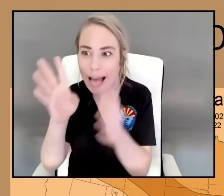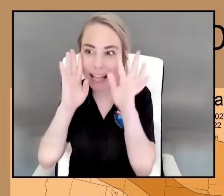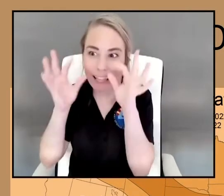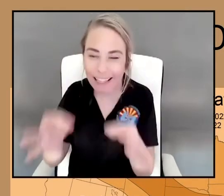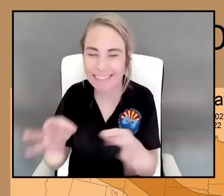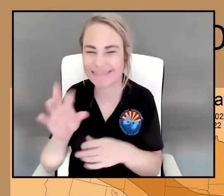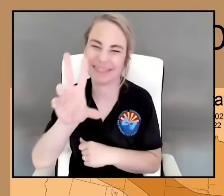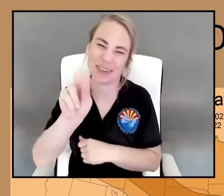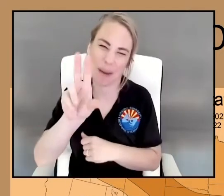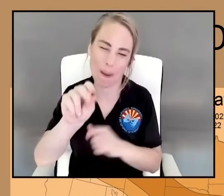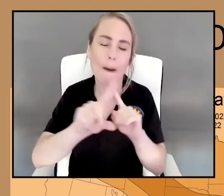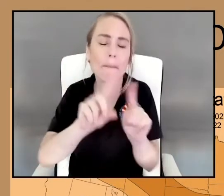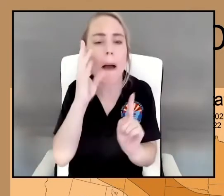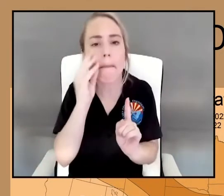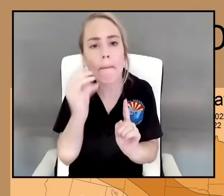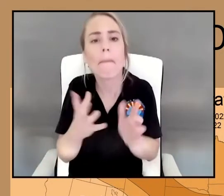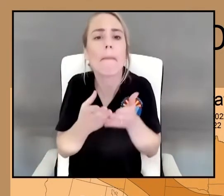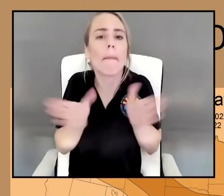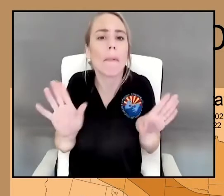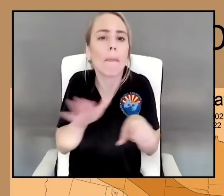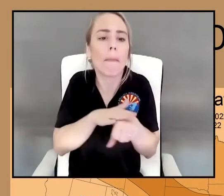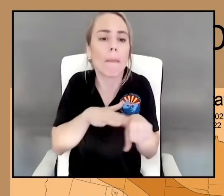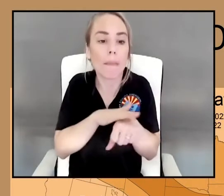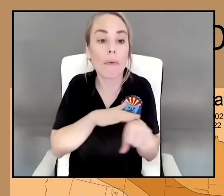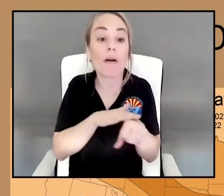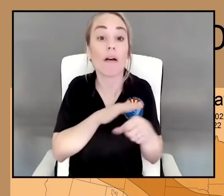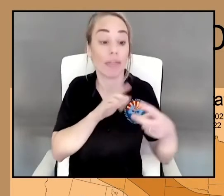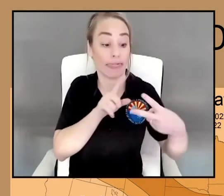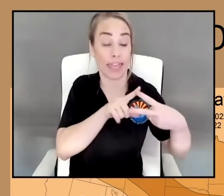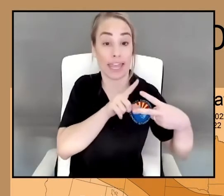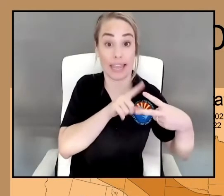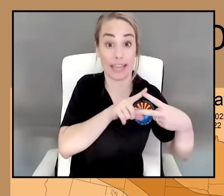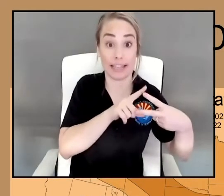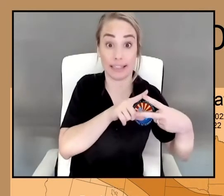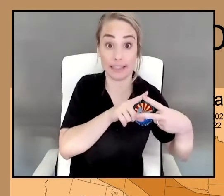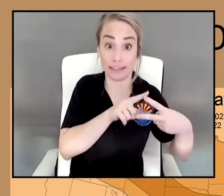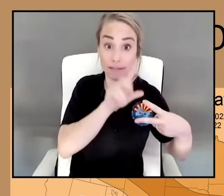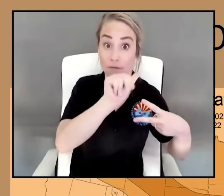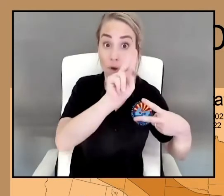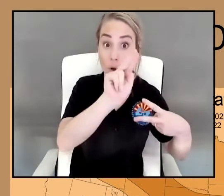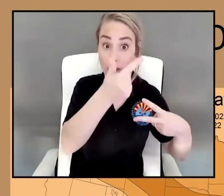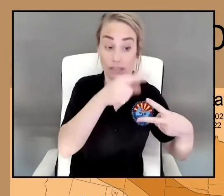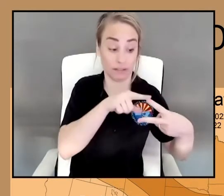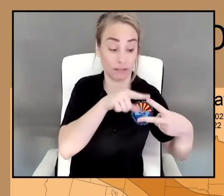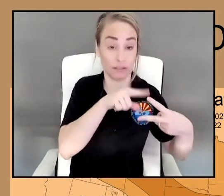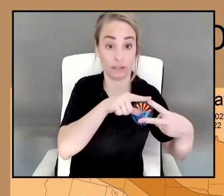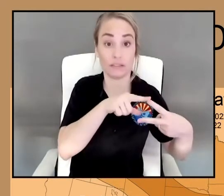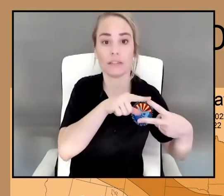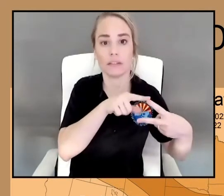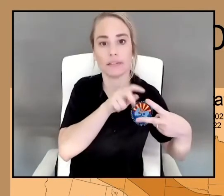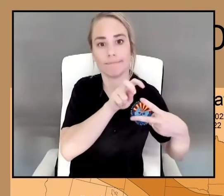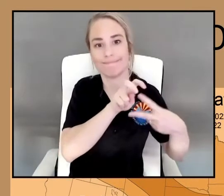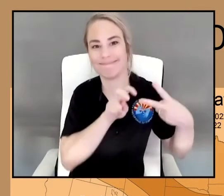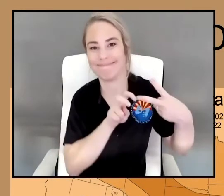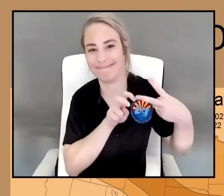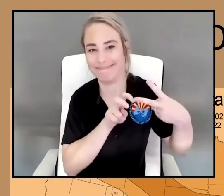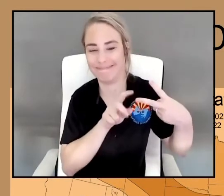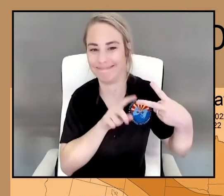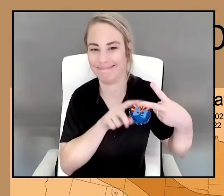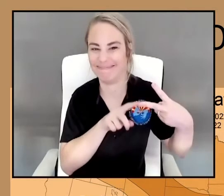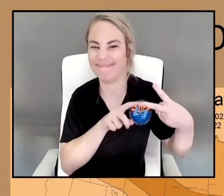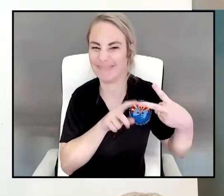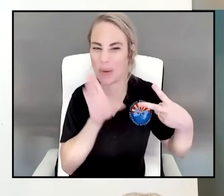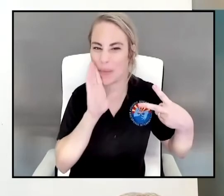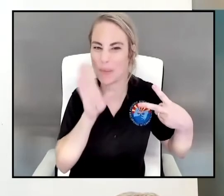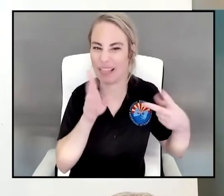we shift from that pattern of the most favorable moisture probably to one that looks more like what we currently have, which is high